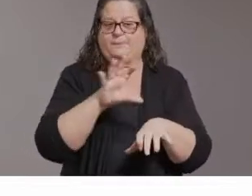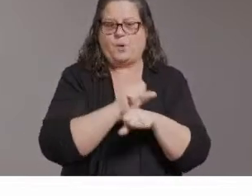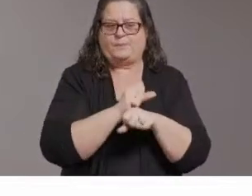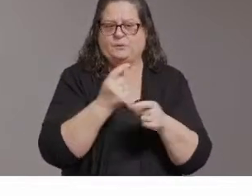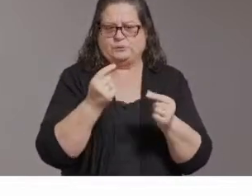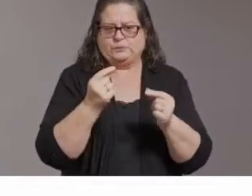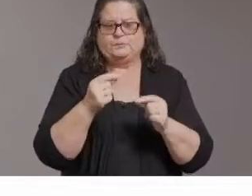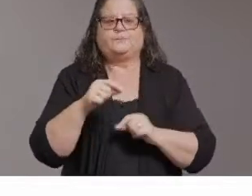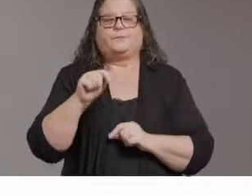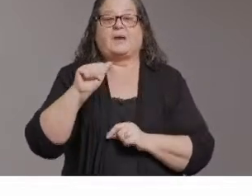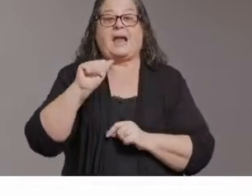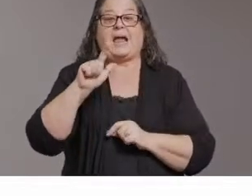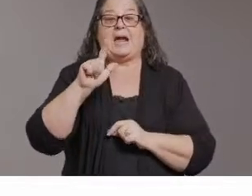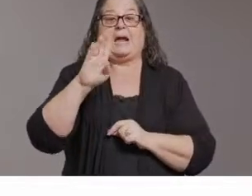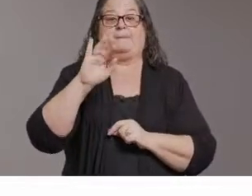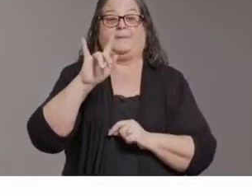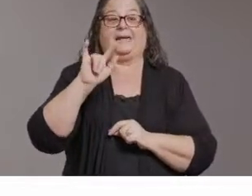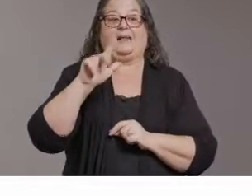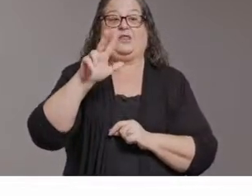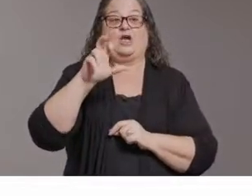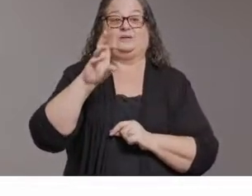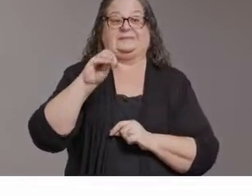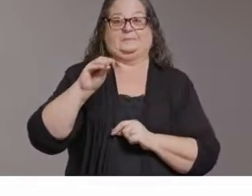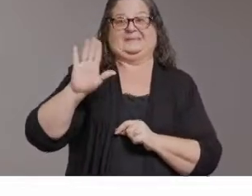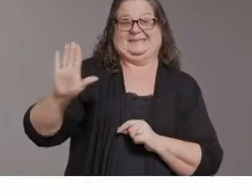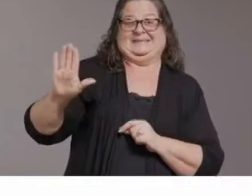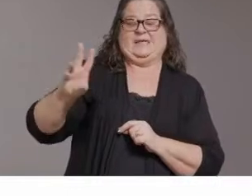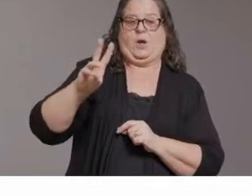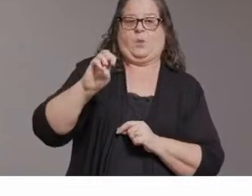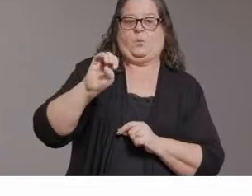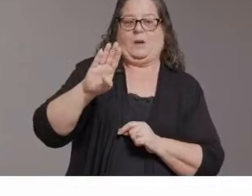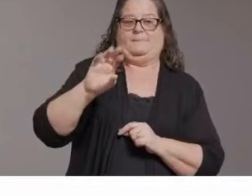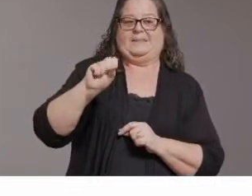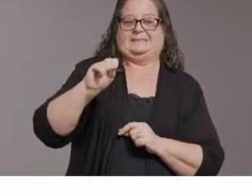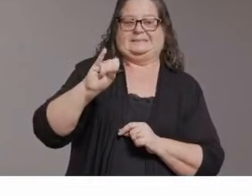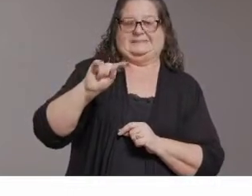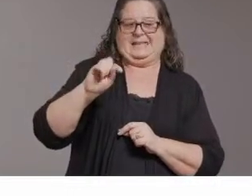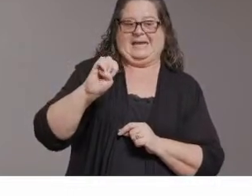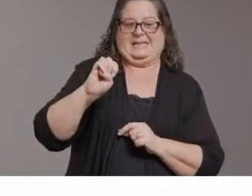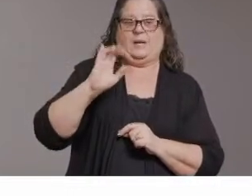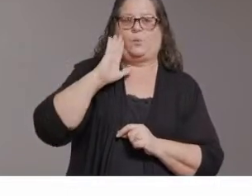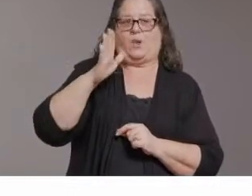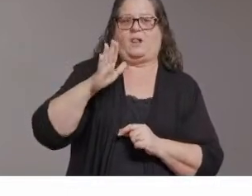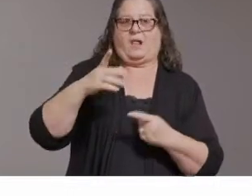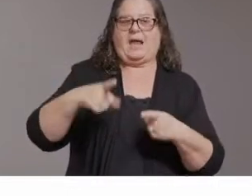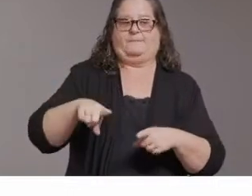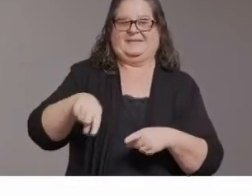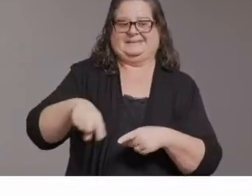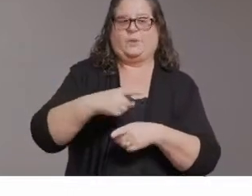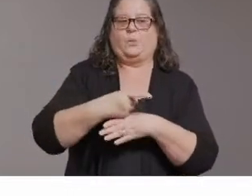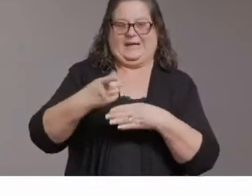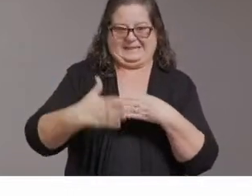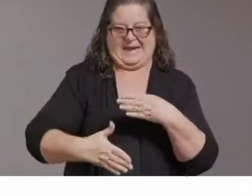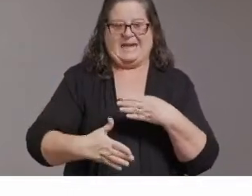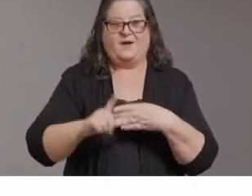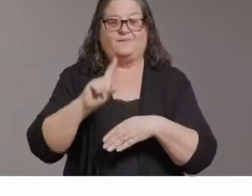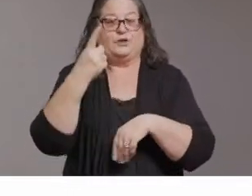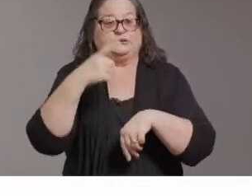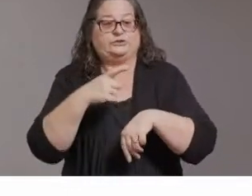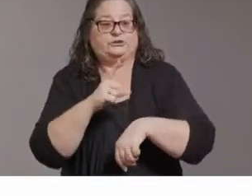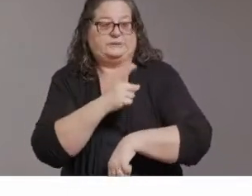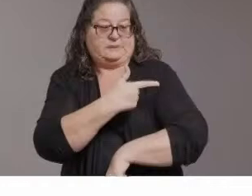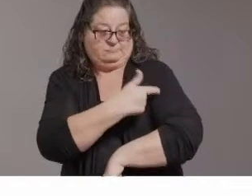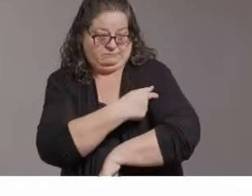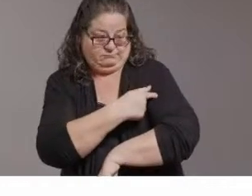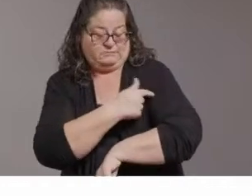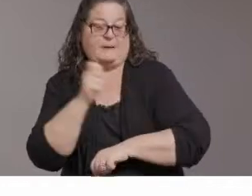360's website. We'll be doing this week or this weekend for first doses, and then returning in 3